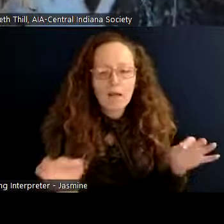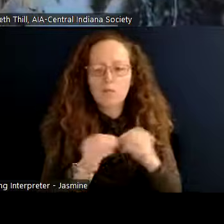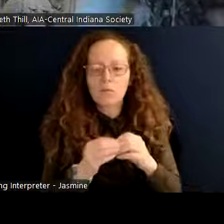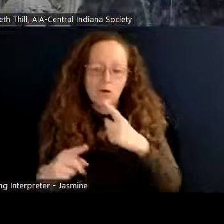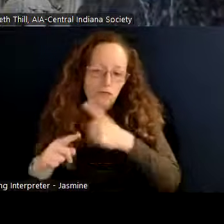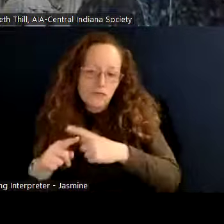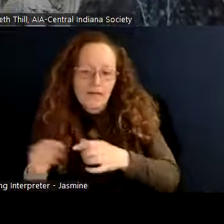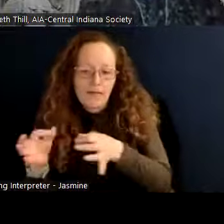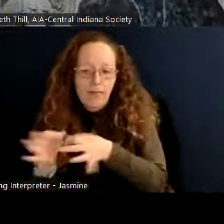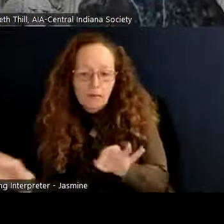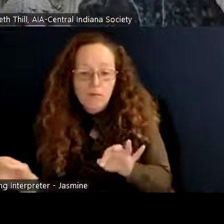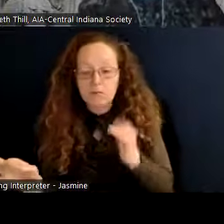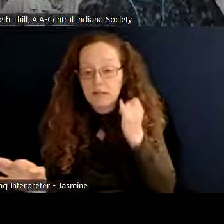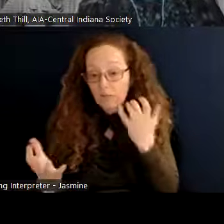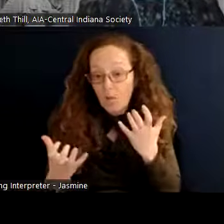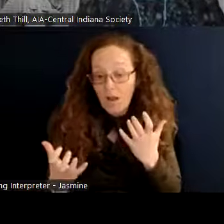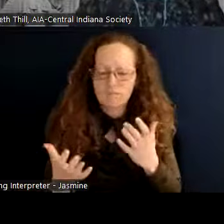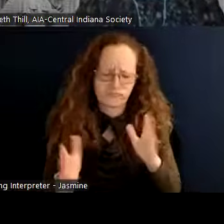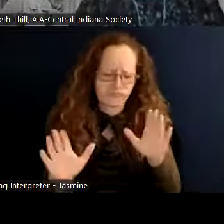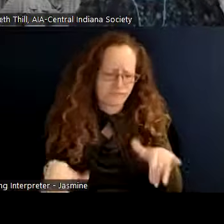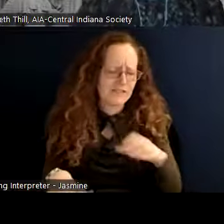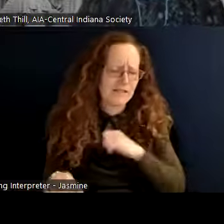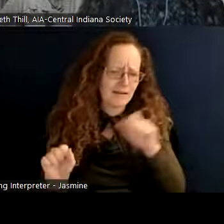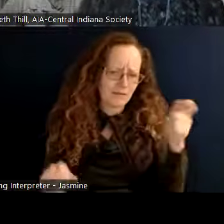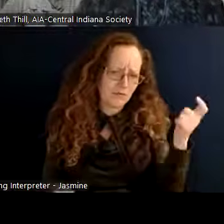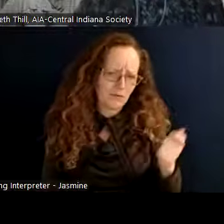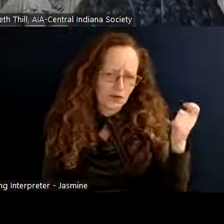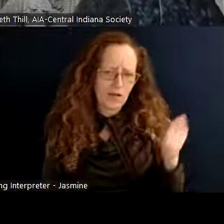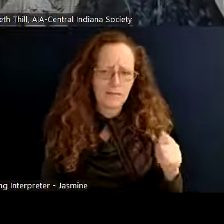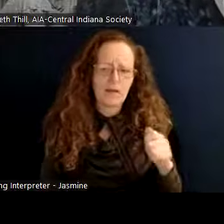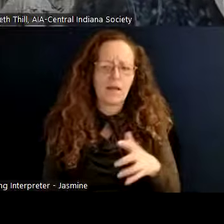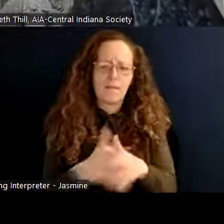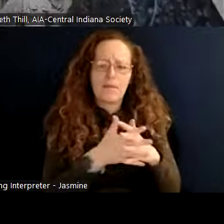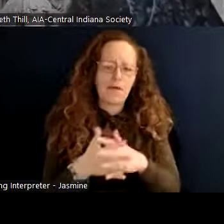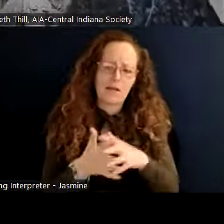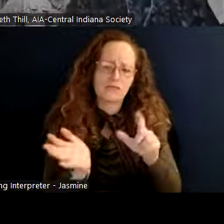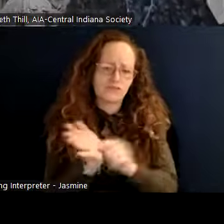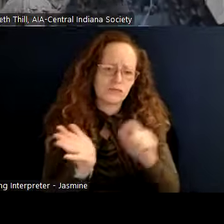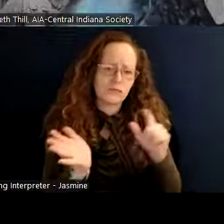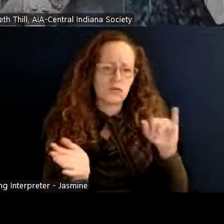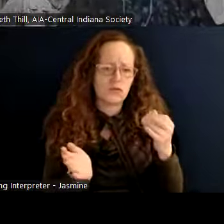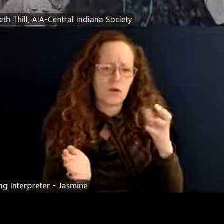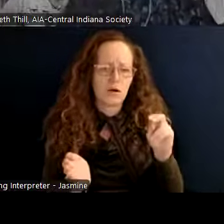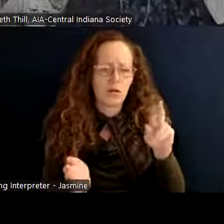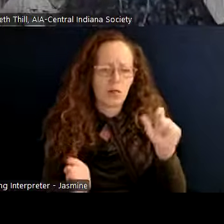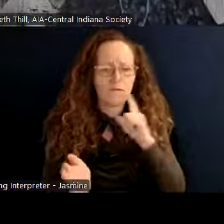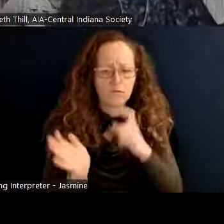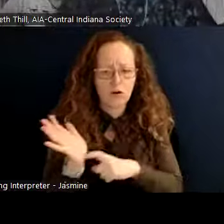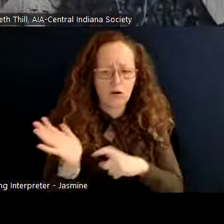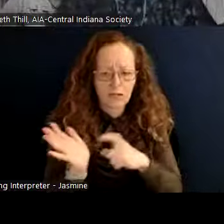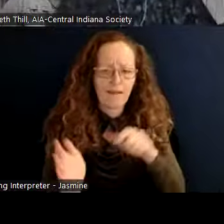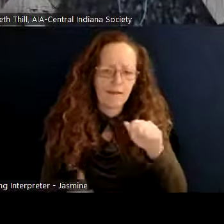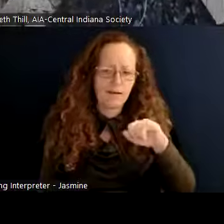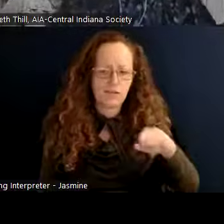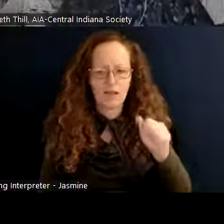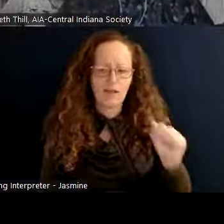you covered. You can also subscribe to the American Journal of Archaeology, which is published through the